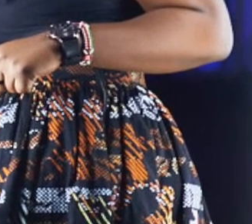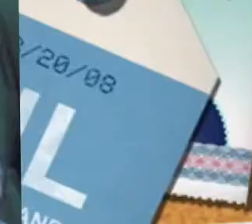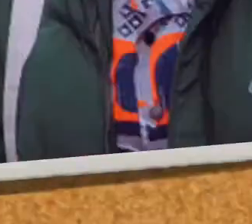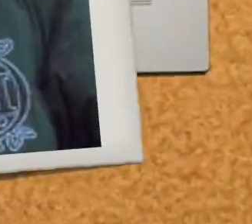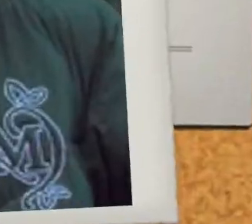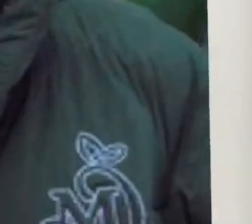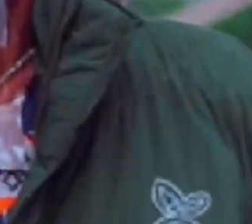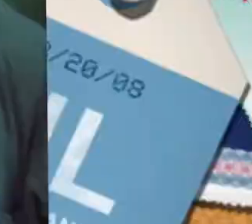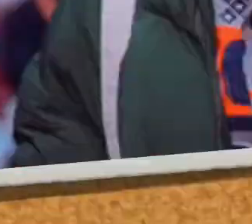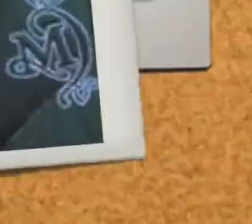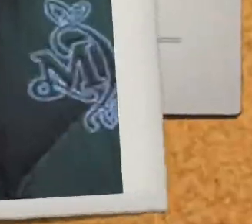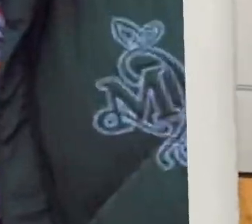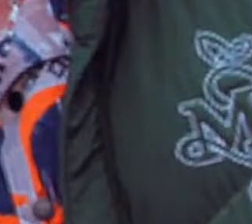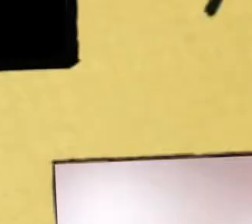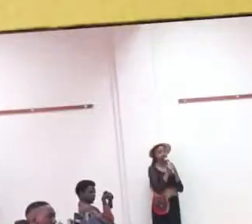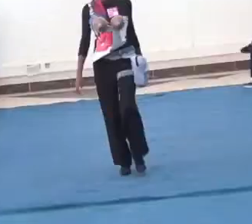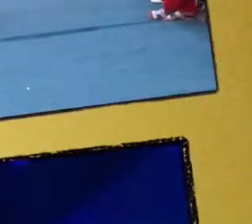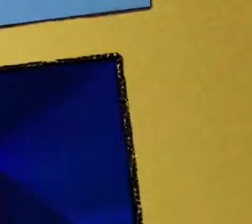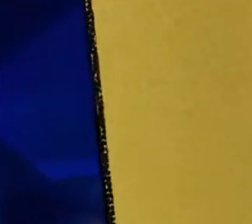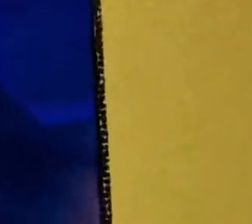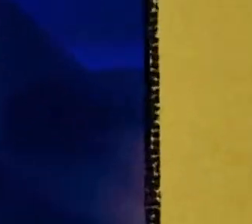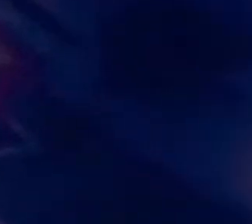trends.